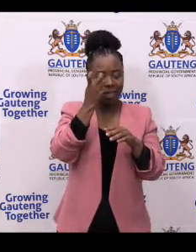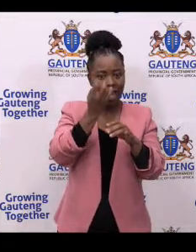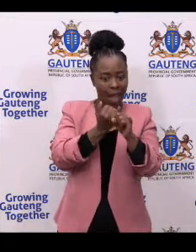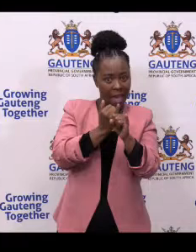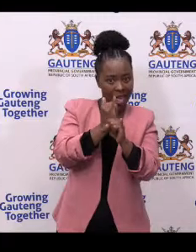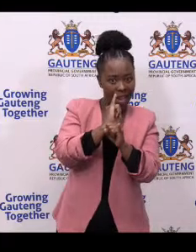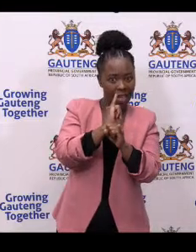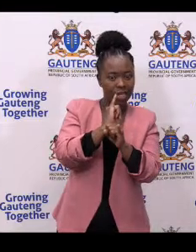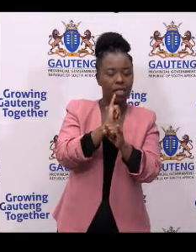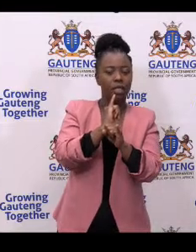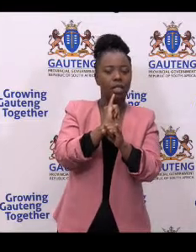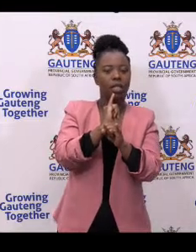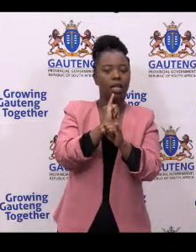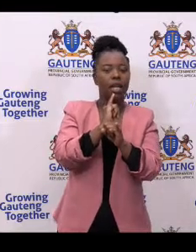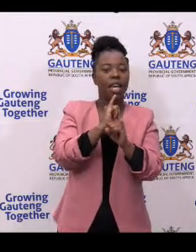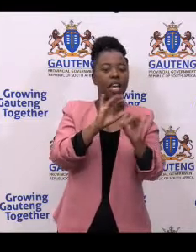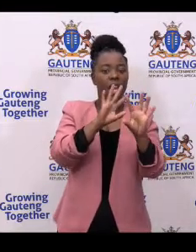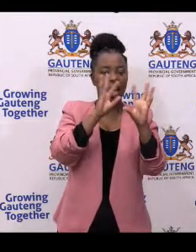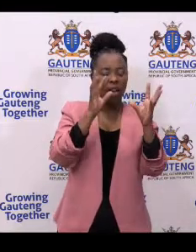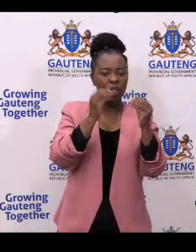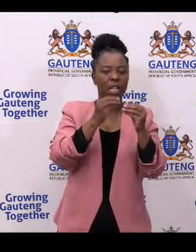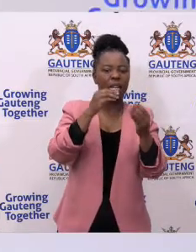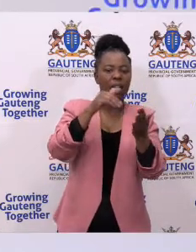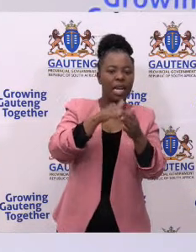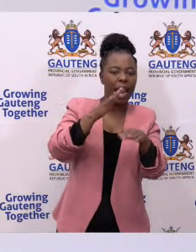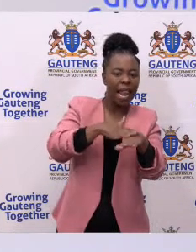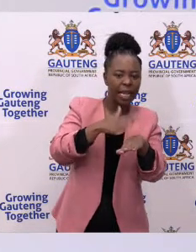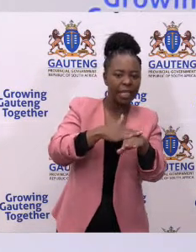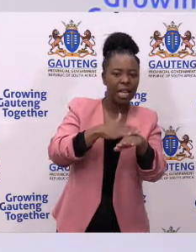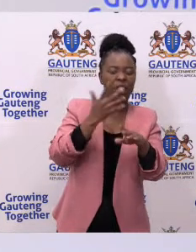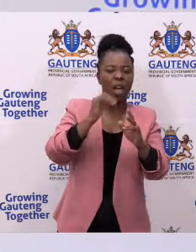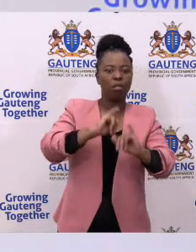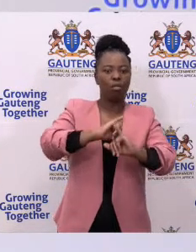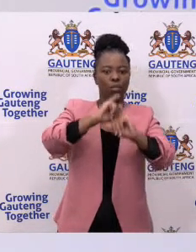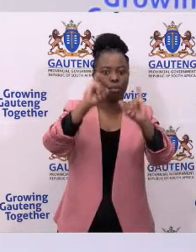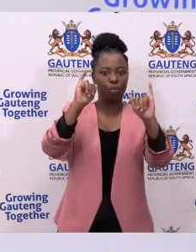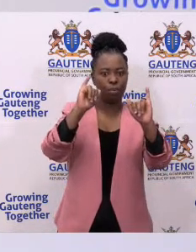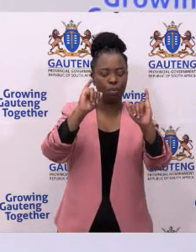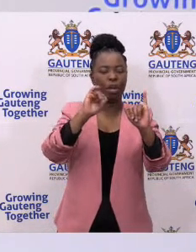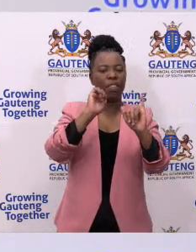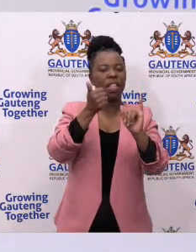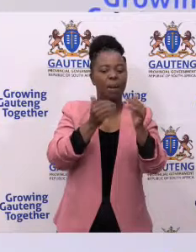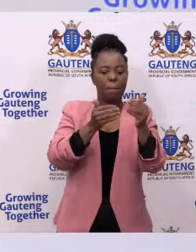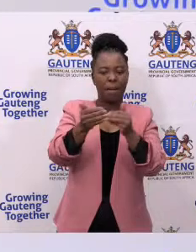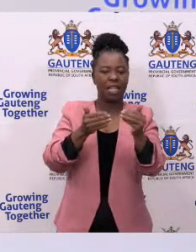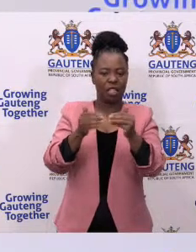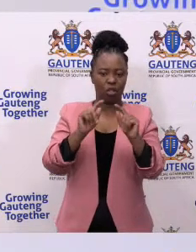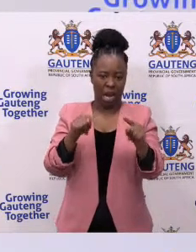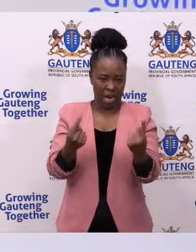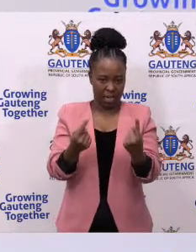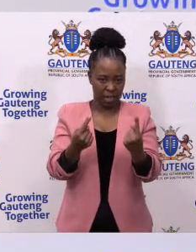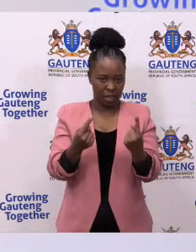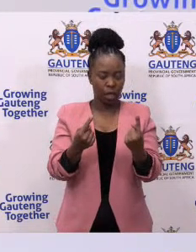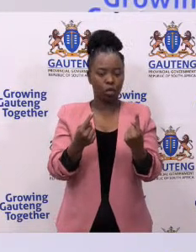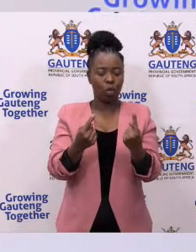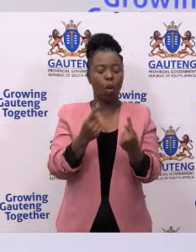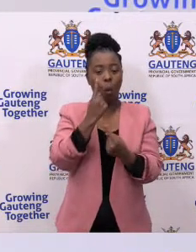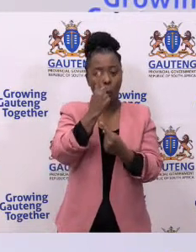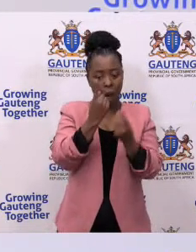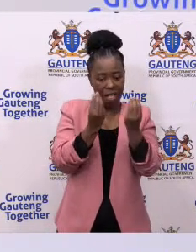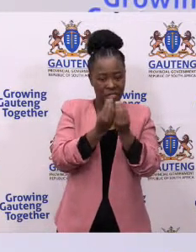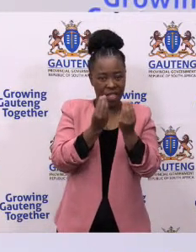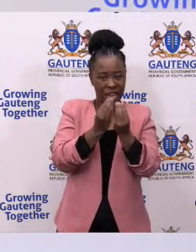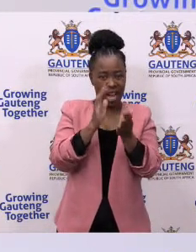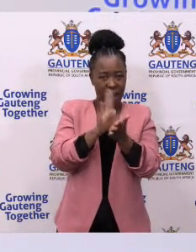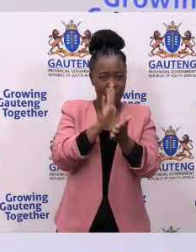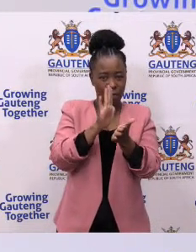hospital whilst everything is almost late and the complications are difficult to manage. One of the things that we have appreciated about